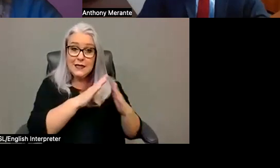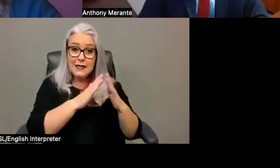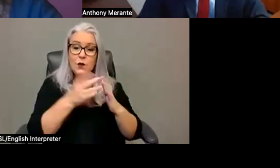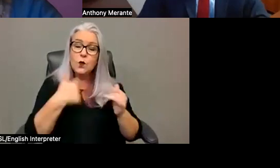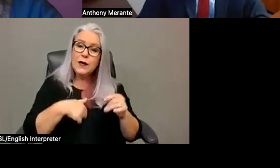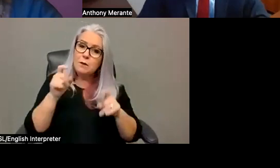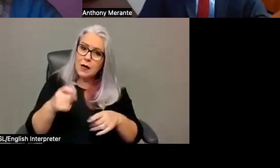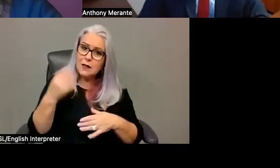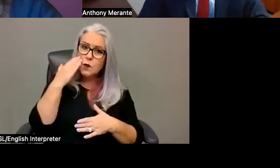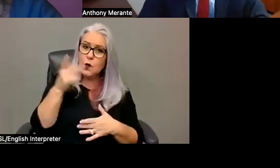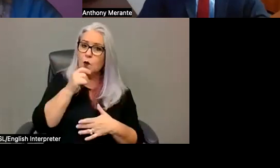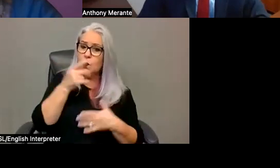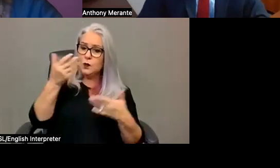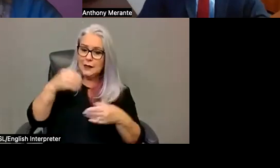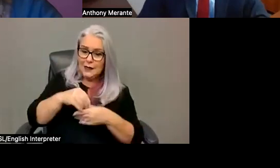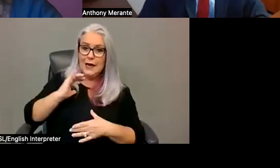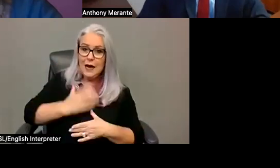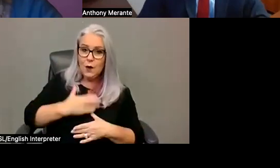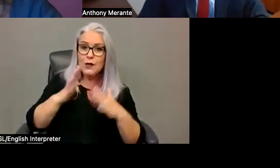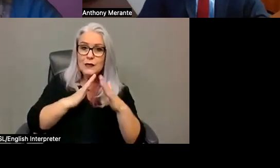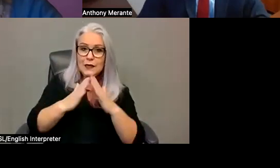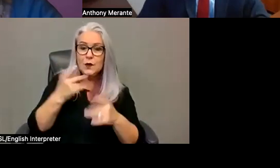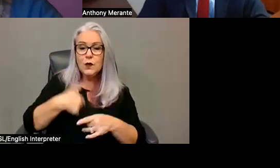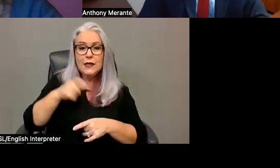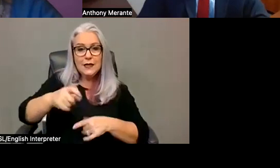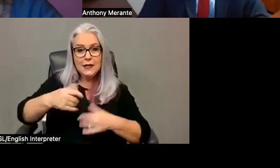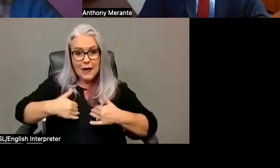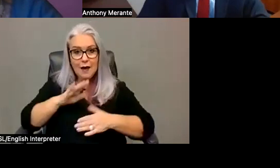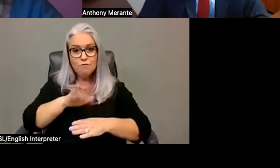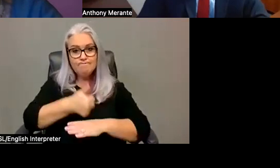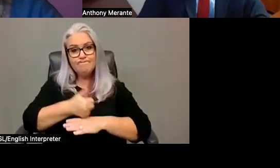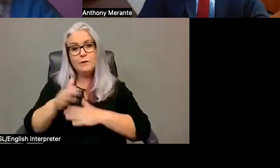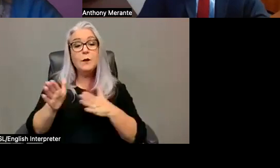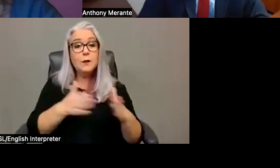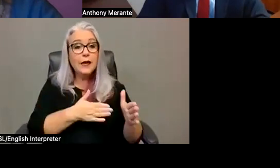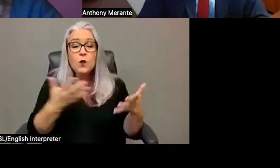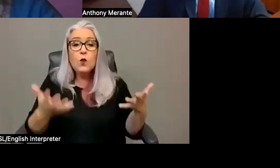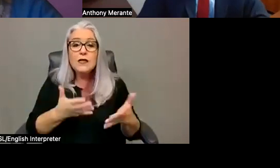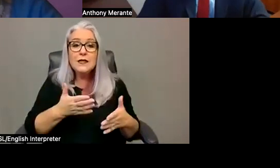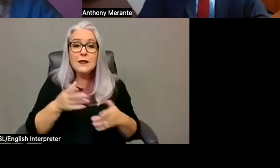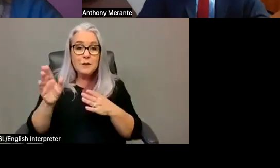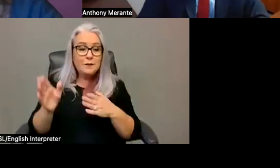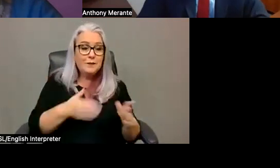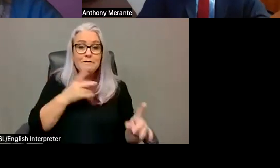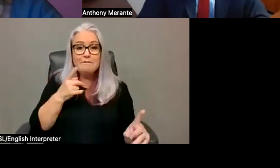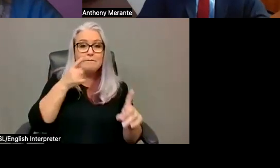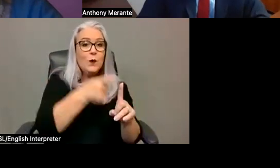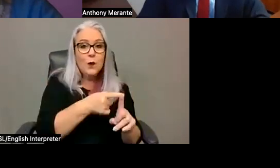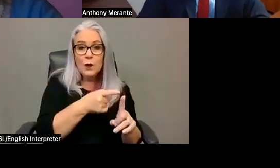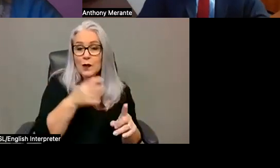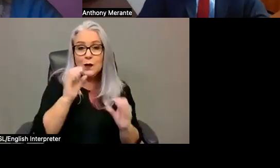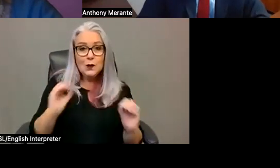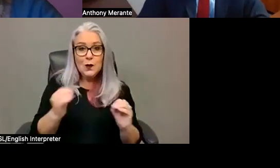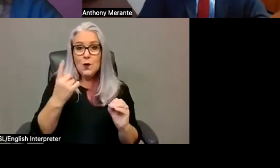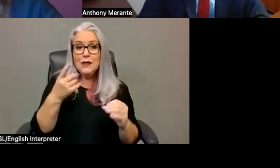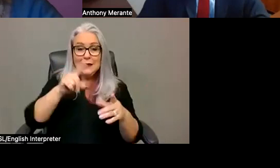know who is in our city. We need to know a plan. We need to know what is the end game. Nobody goes into any process